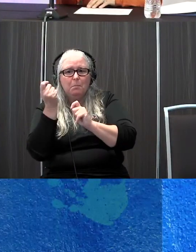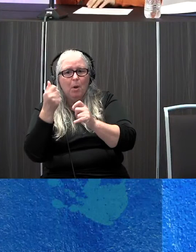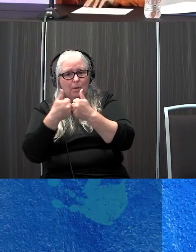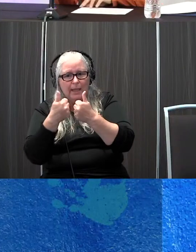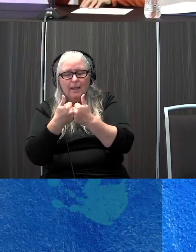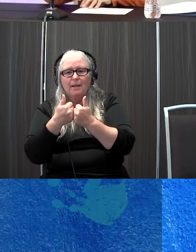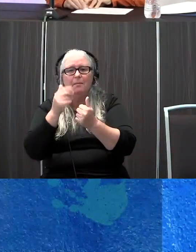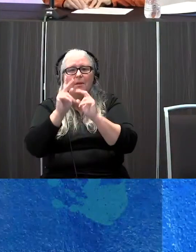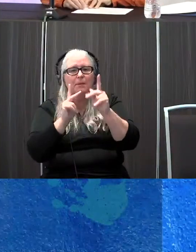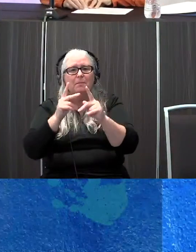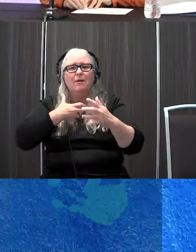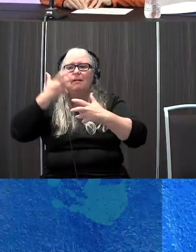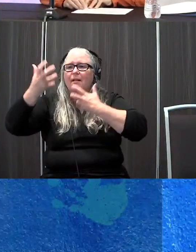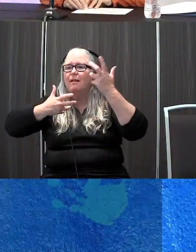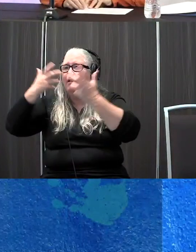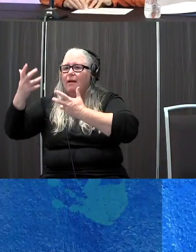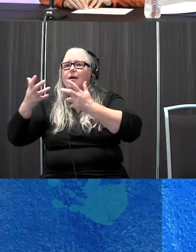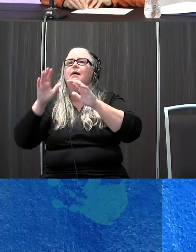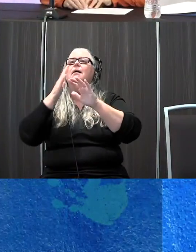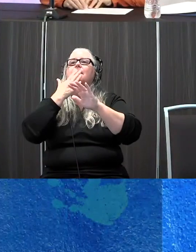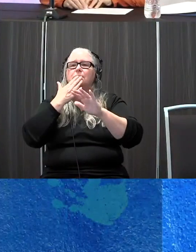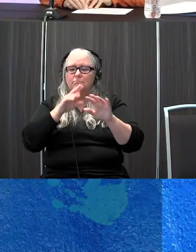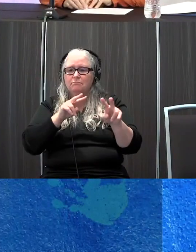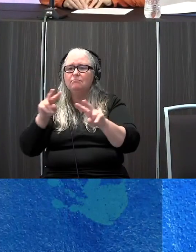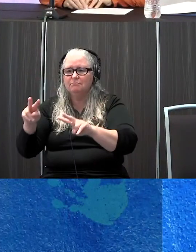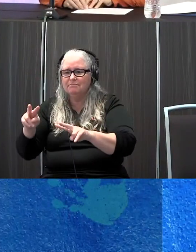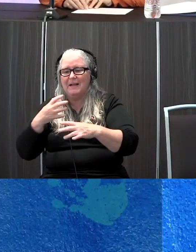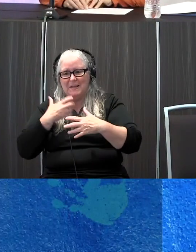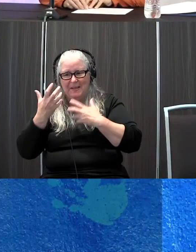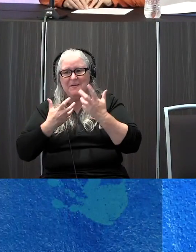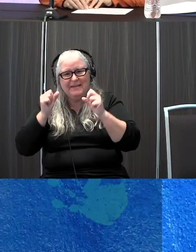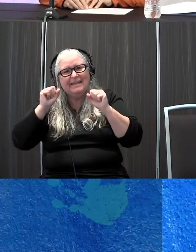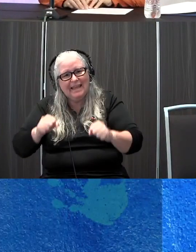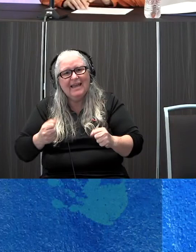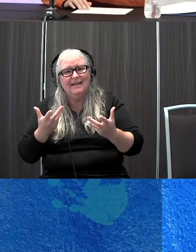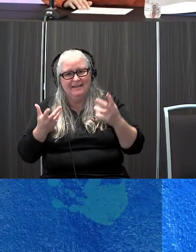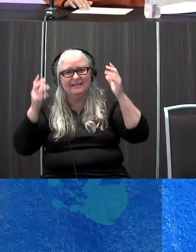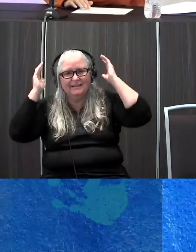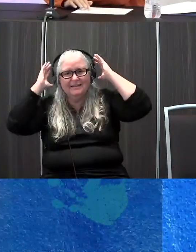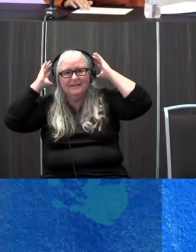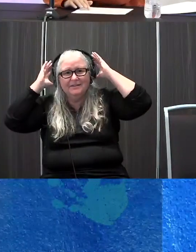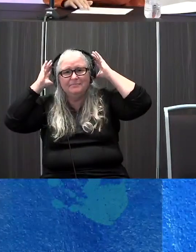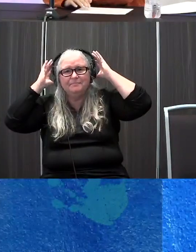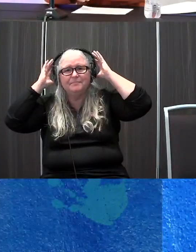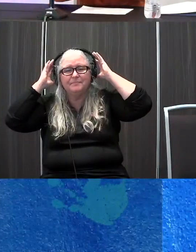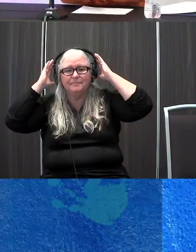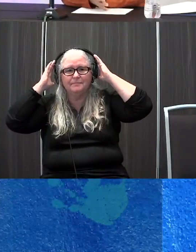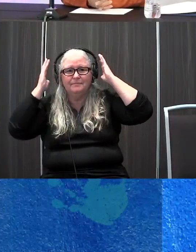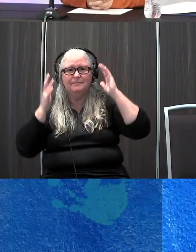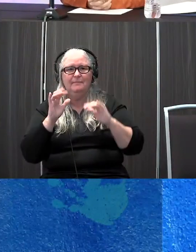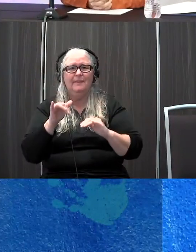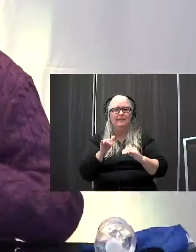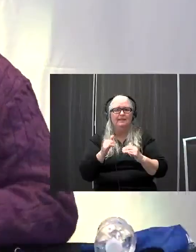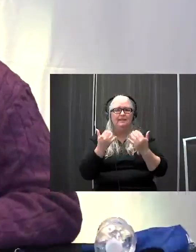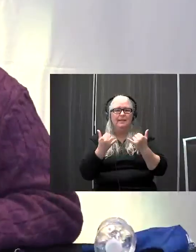him to look for those environmental cues. People have used a lot of video modeling too. Yes, so that's that's a another really, kind of really good strategy. one. Now